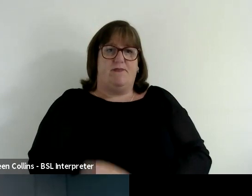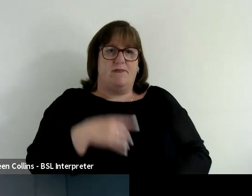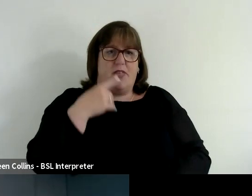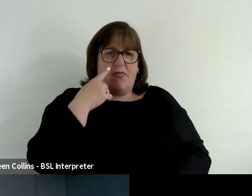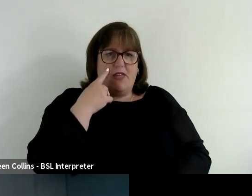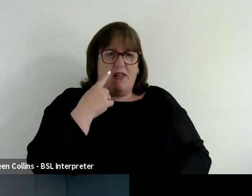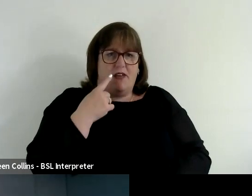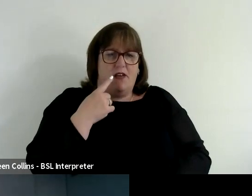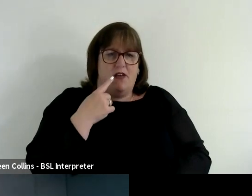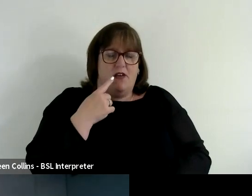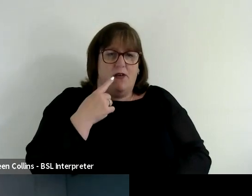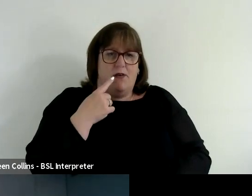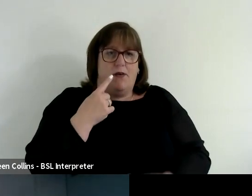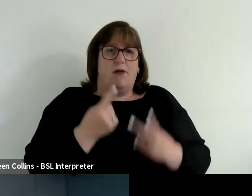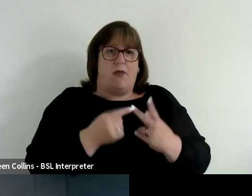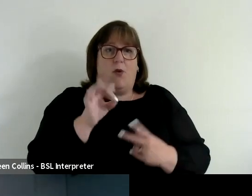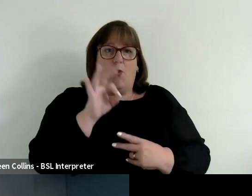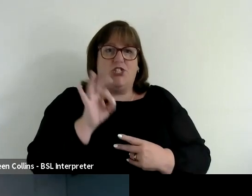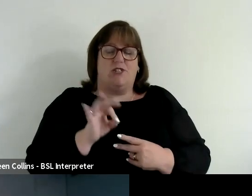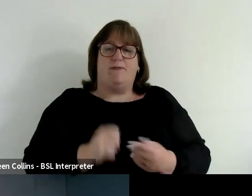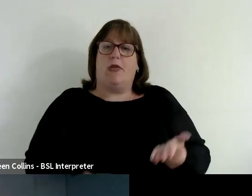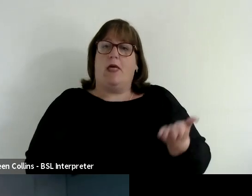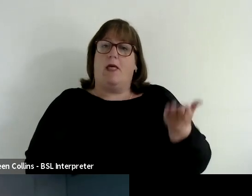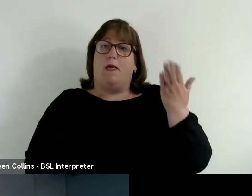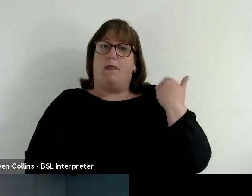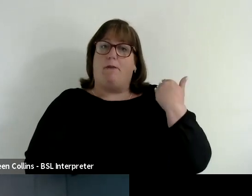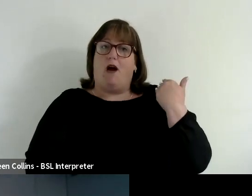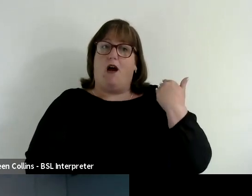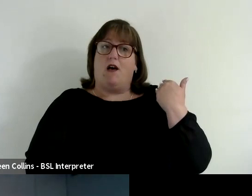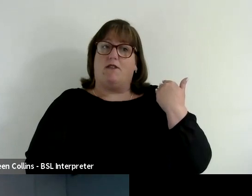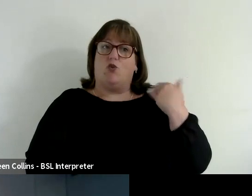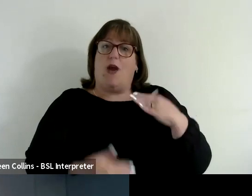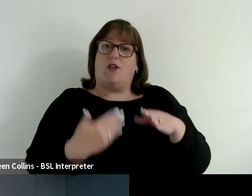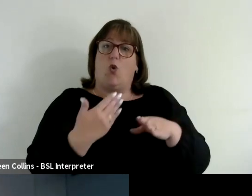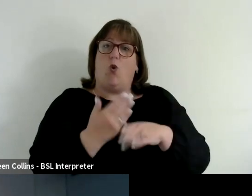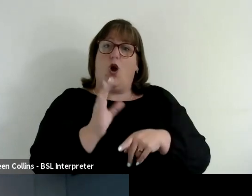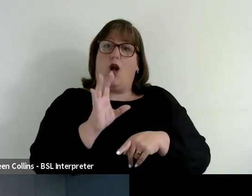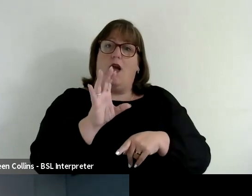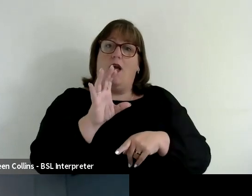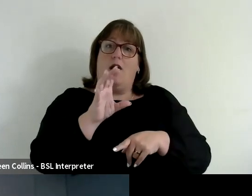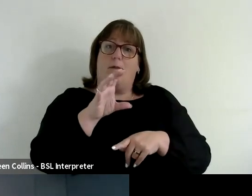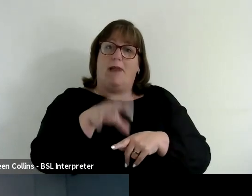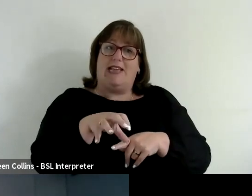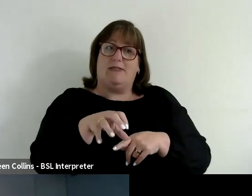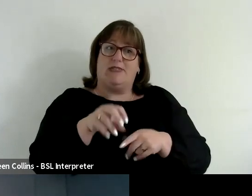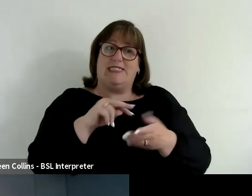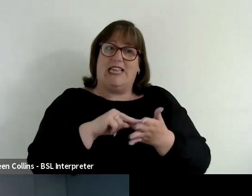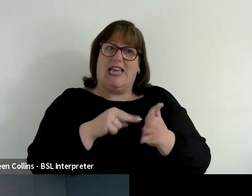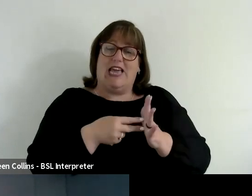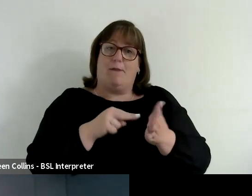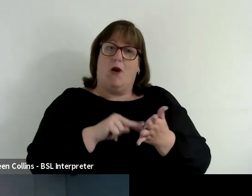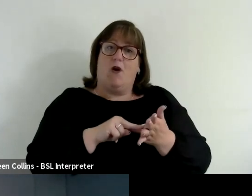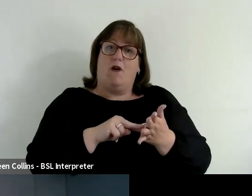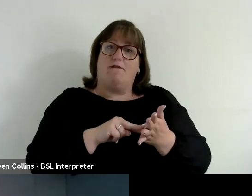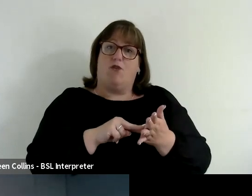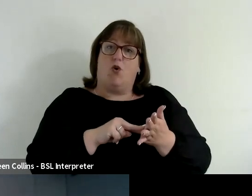in. In the past, you also had a work experience scheme for disabled lawyers. Jane, yes, and law student. Hi, Jane. Run with the Lawyers with the